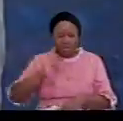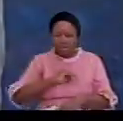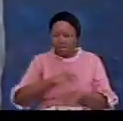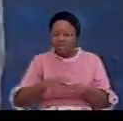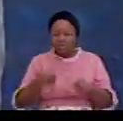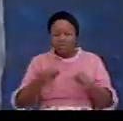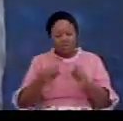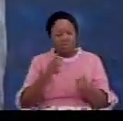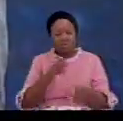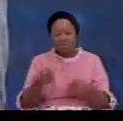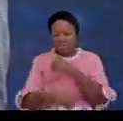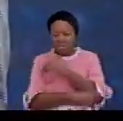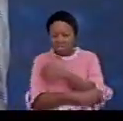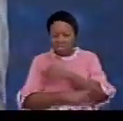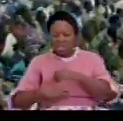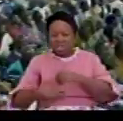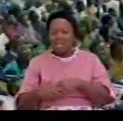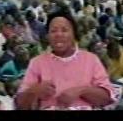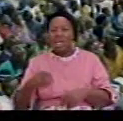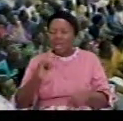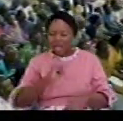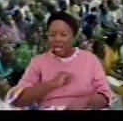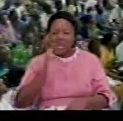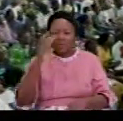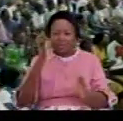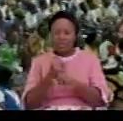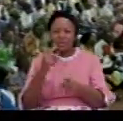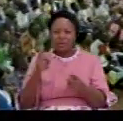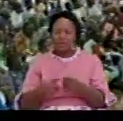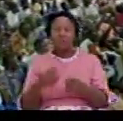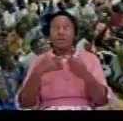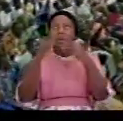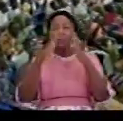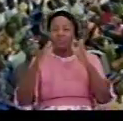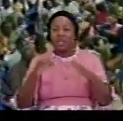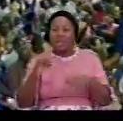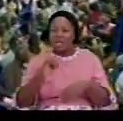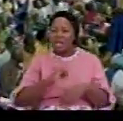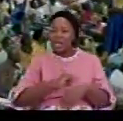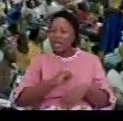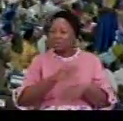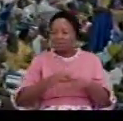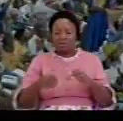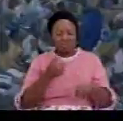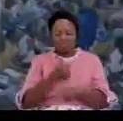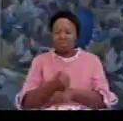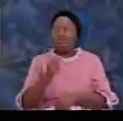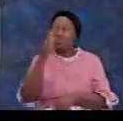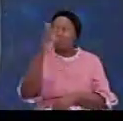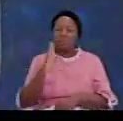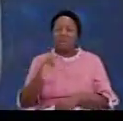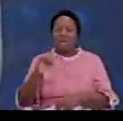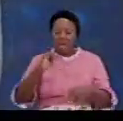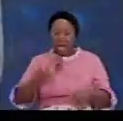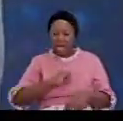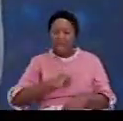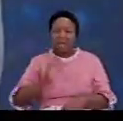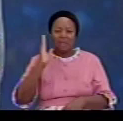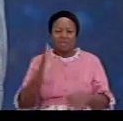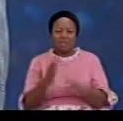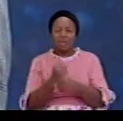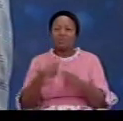I will get to heaven. I don't keep on blaspheming God. I will get